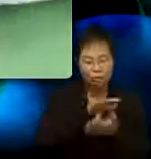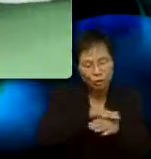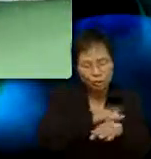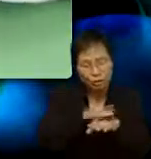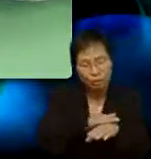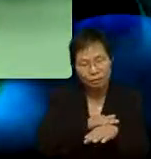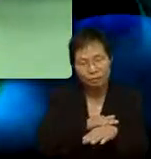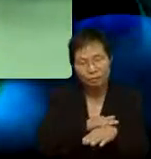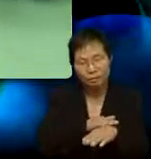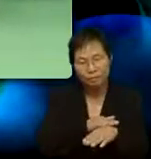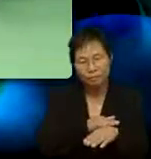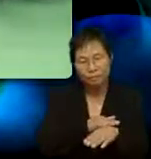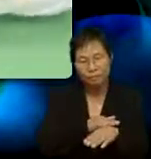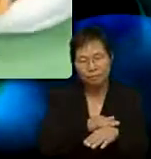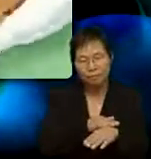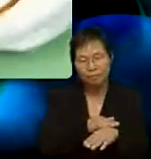Slowly.